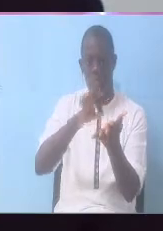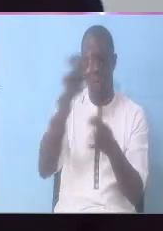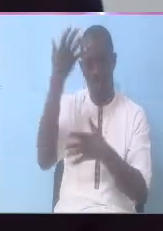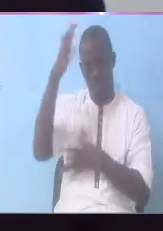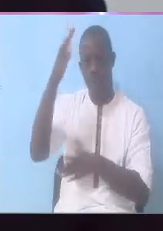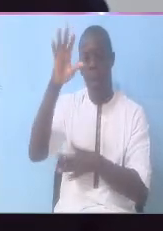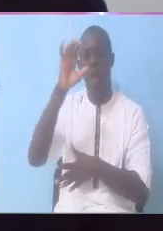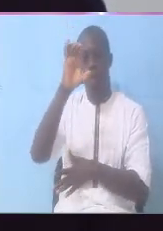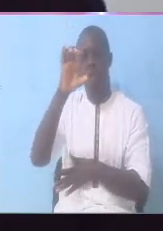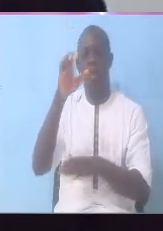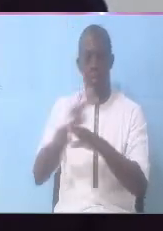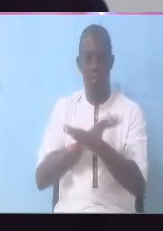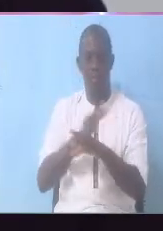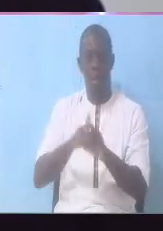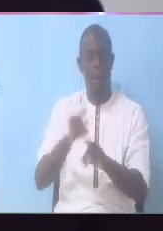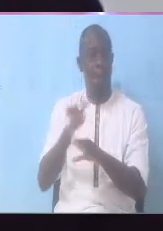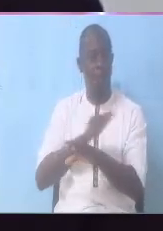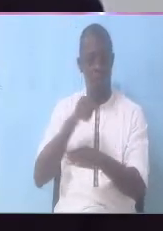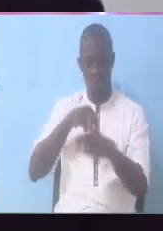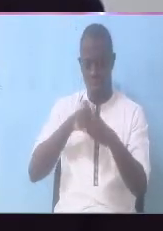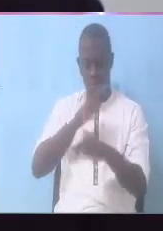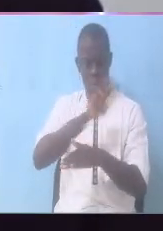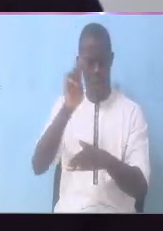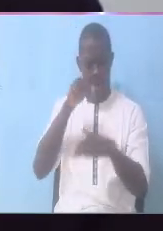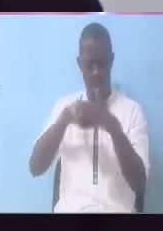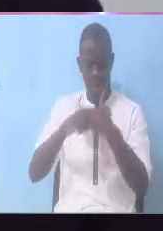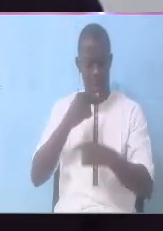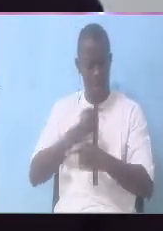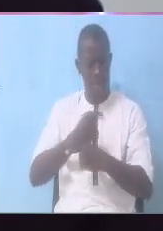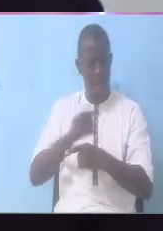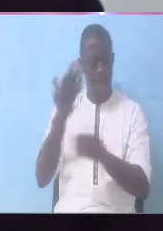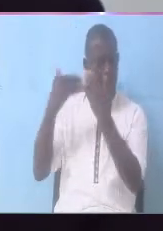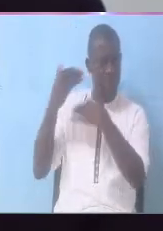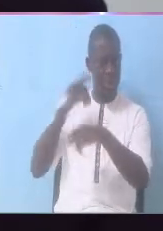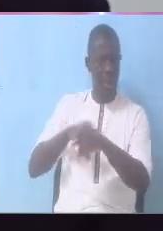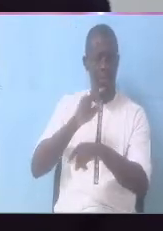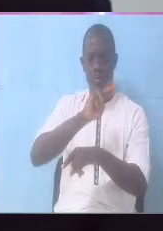I was not in the country at the time. Mr.